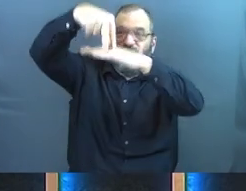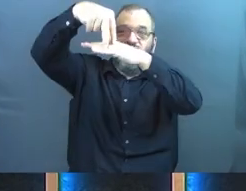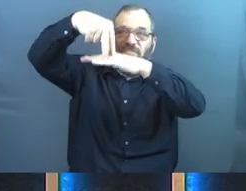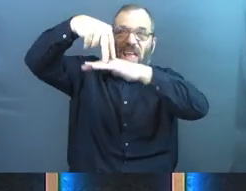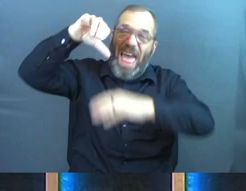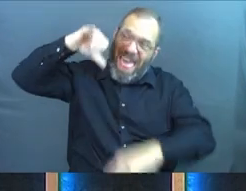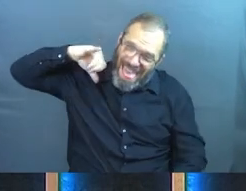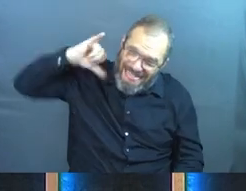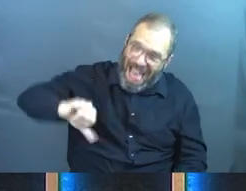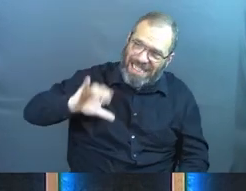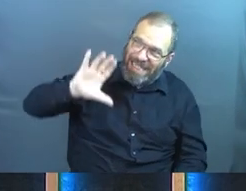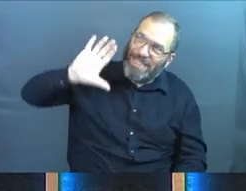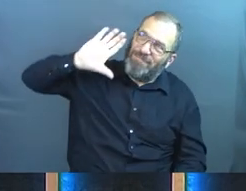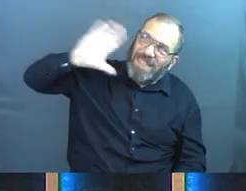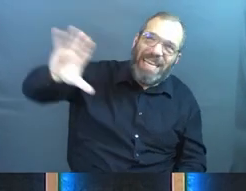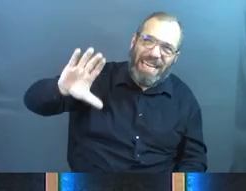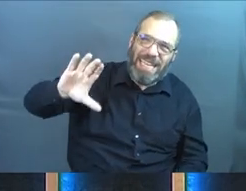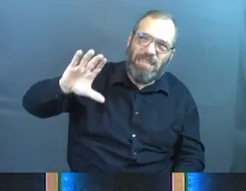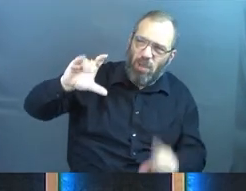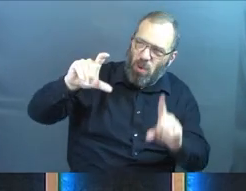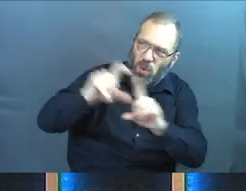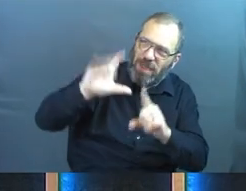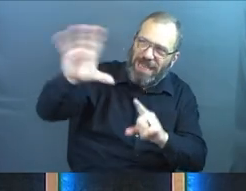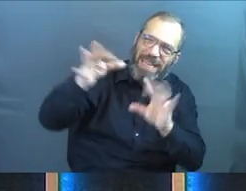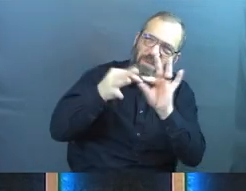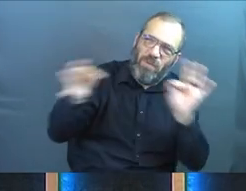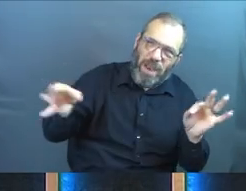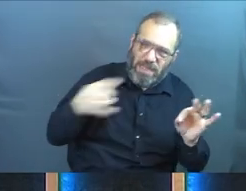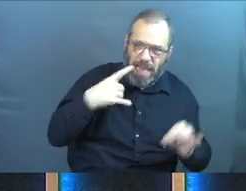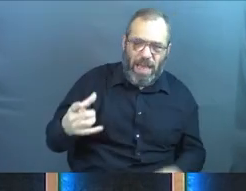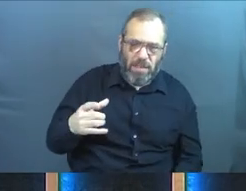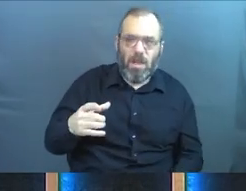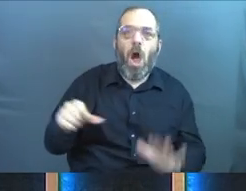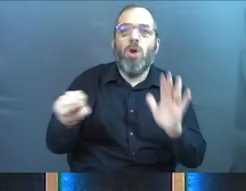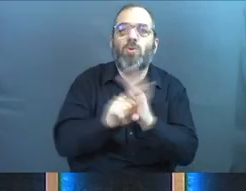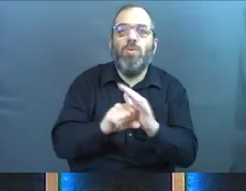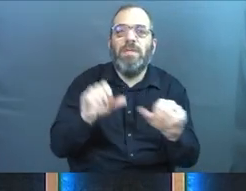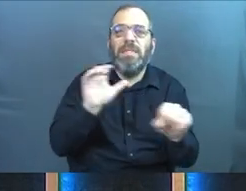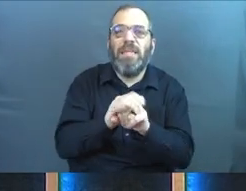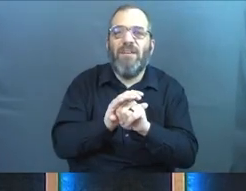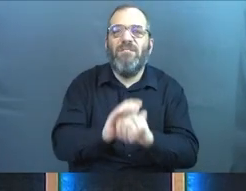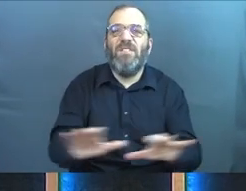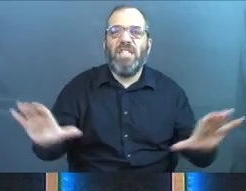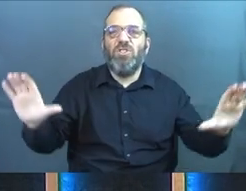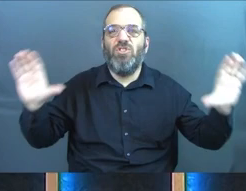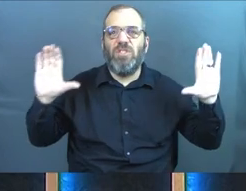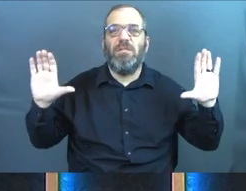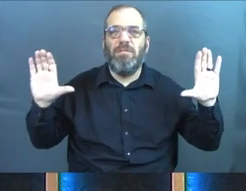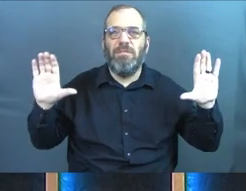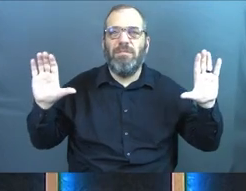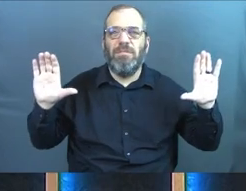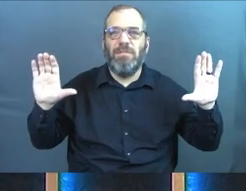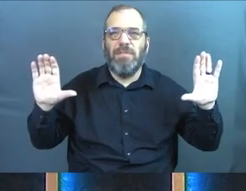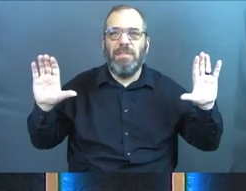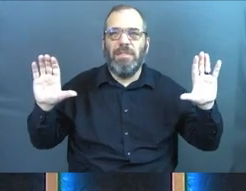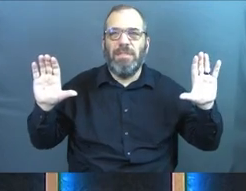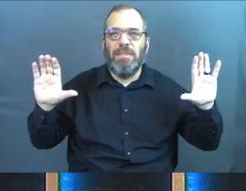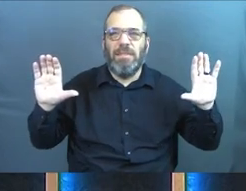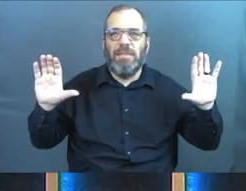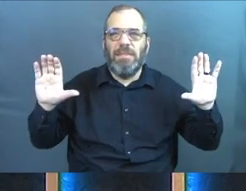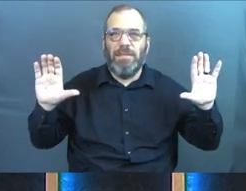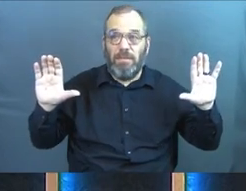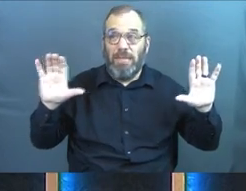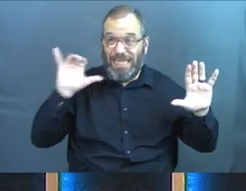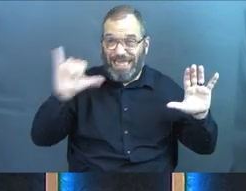That is his terminology. It's his phrasing for saying crucifixion. When I'm lifted up on this cross off the